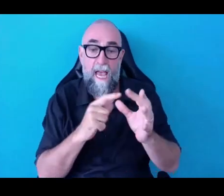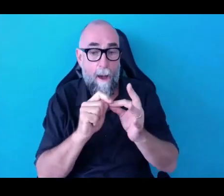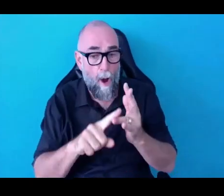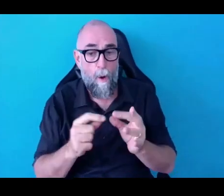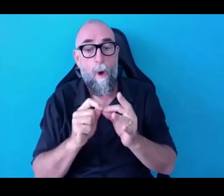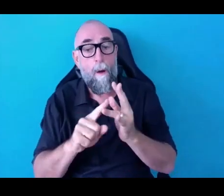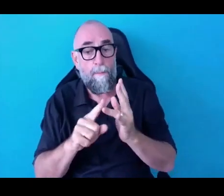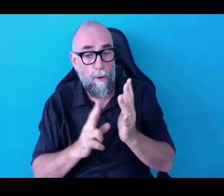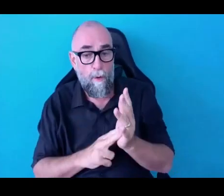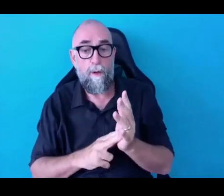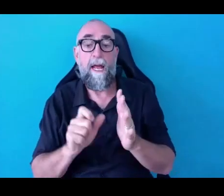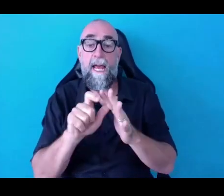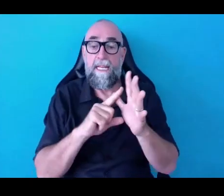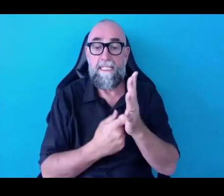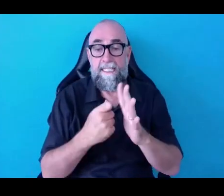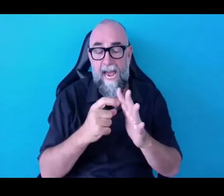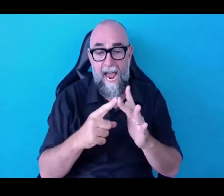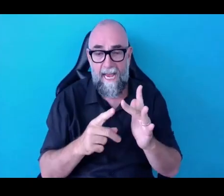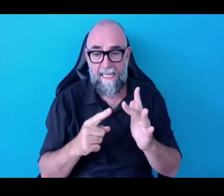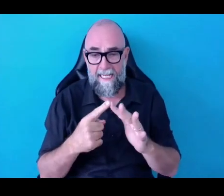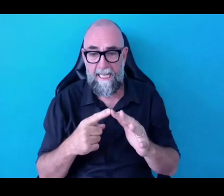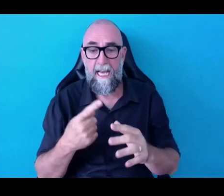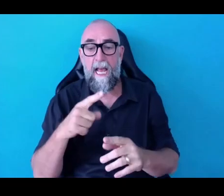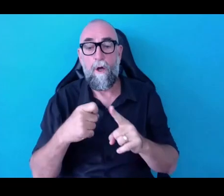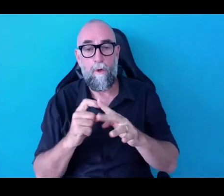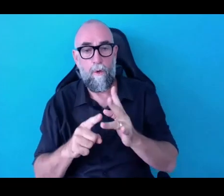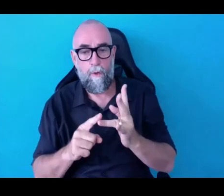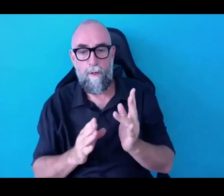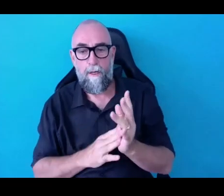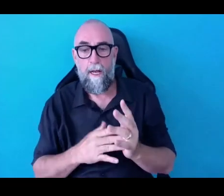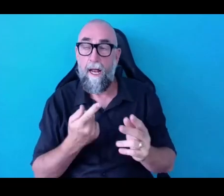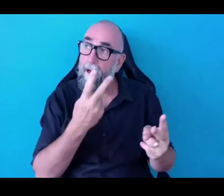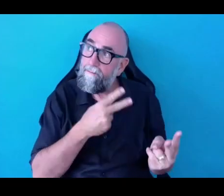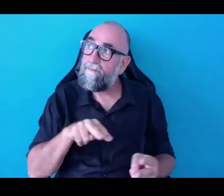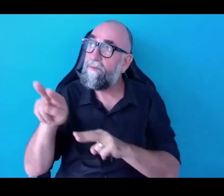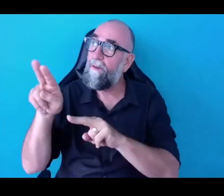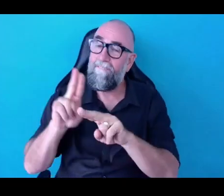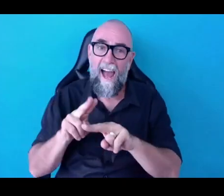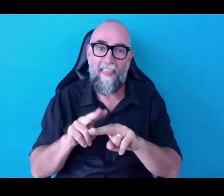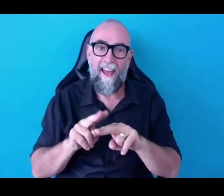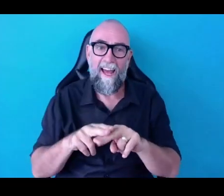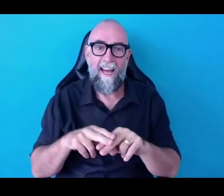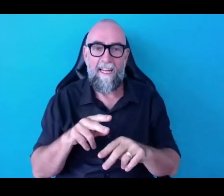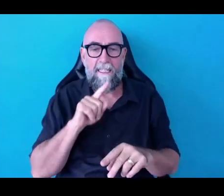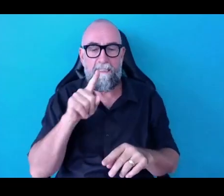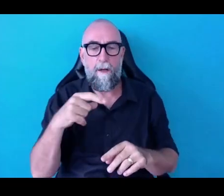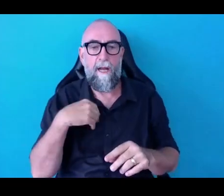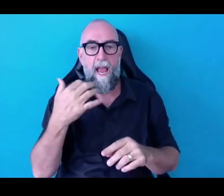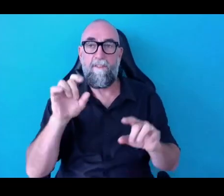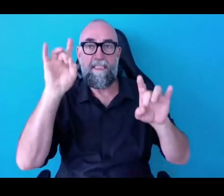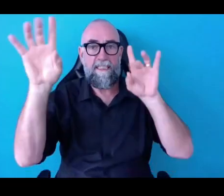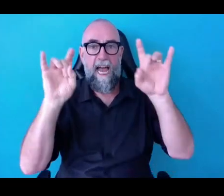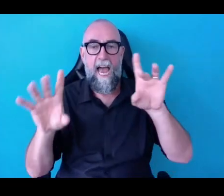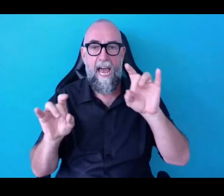them towards her father to gain his approval, love, and attention. The Southern Cross floats in the background, strategically placed